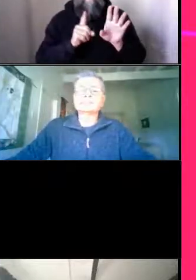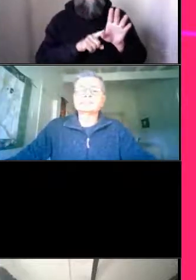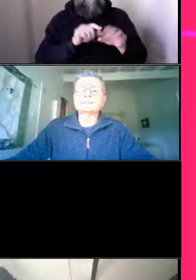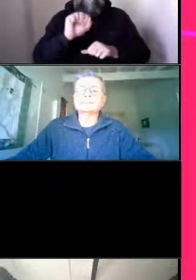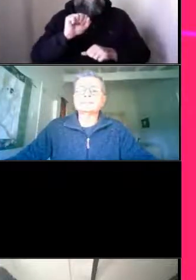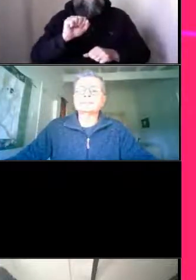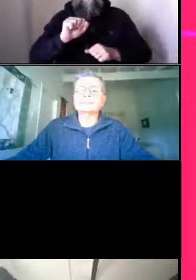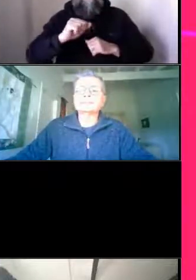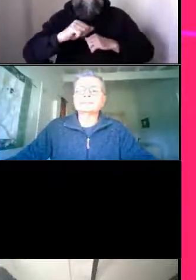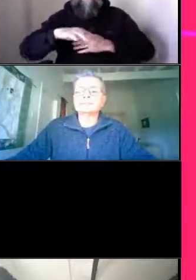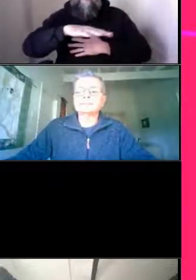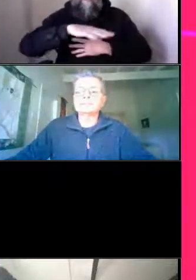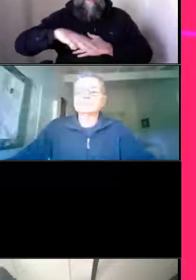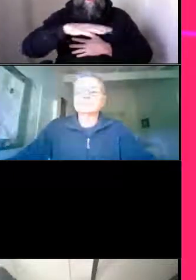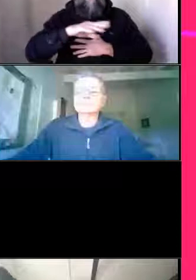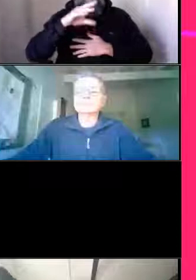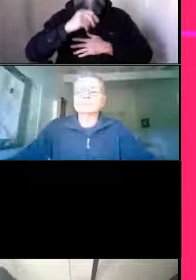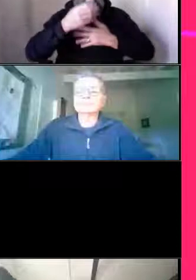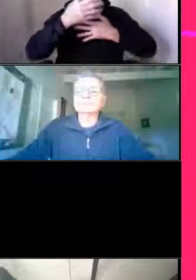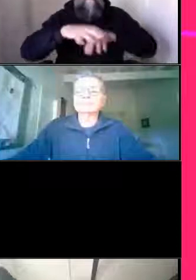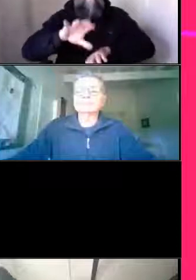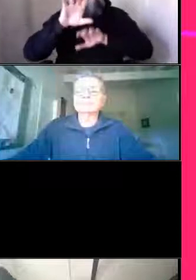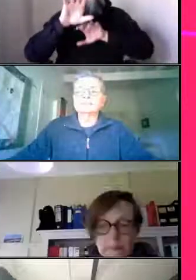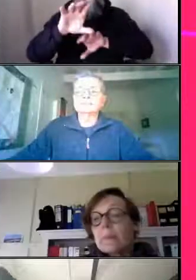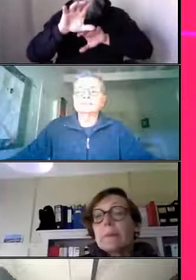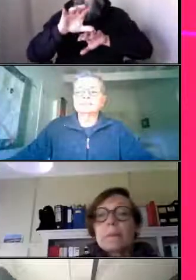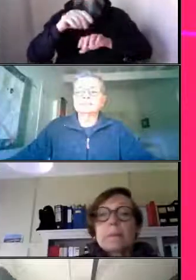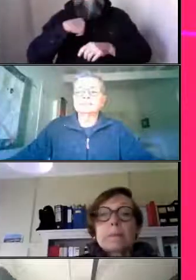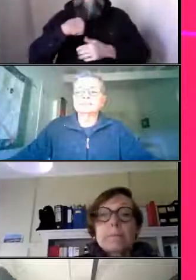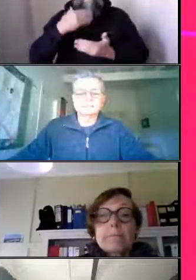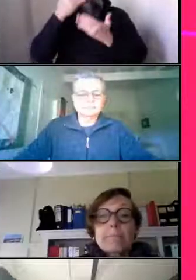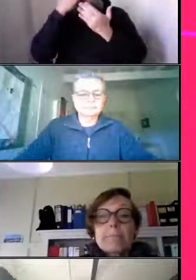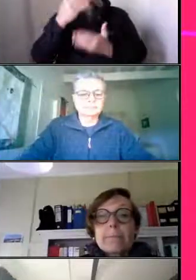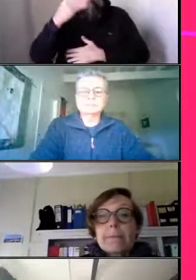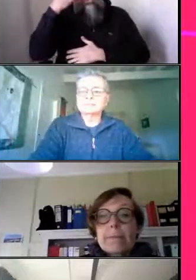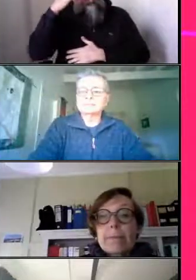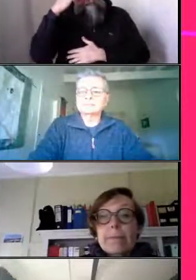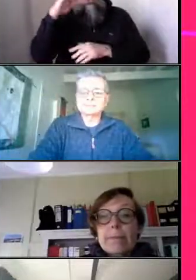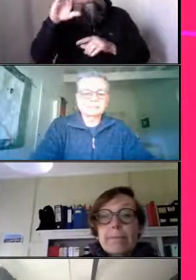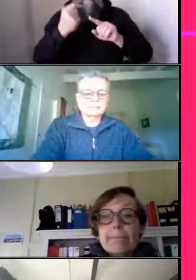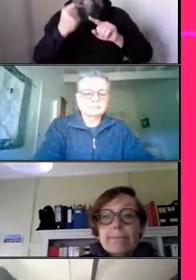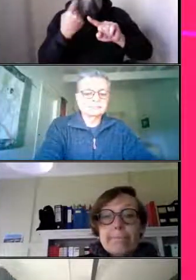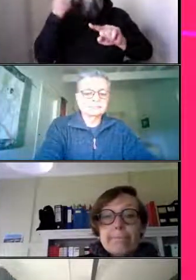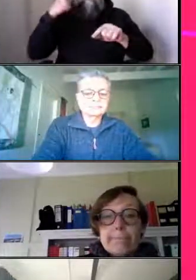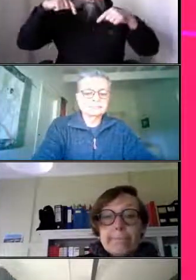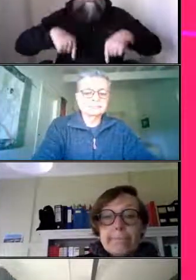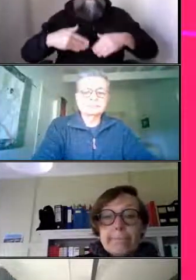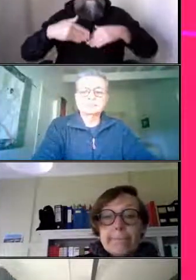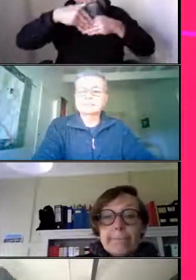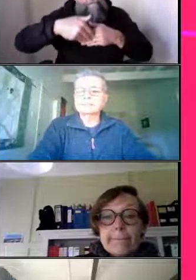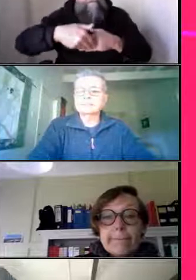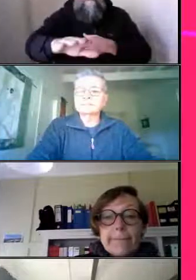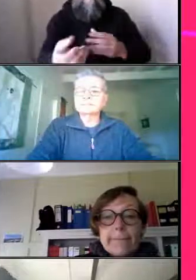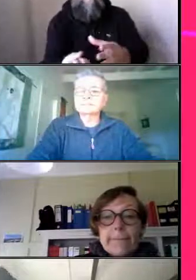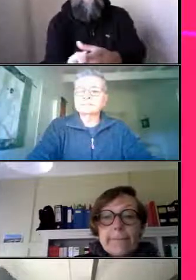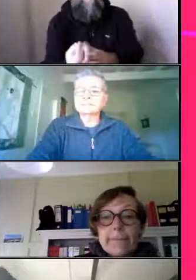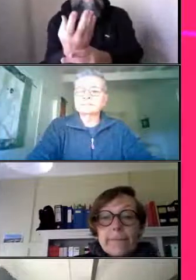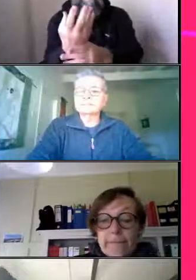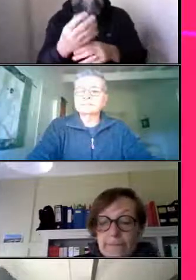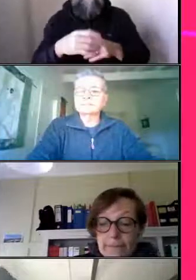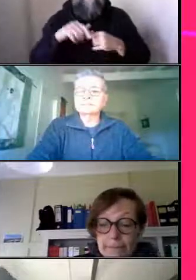my respect to their elders past, present, and emerging. I'd like to note that this land has been,